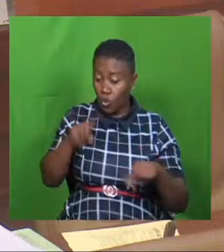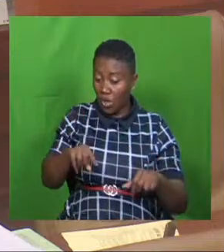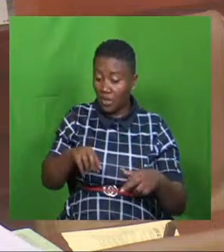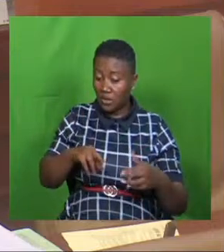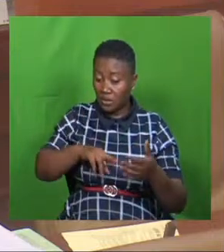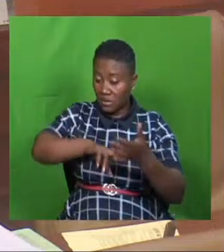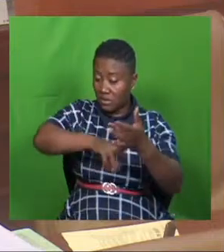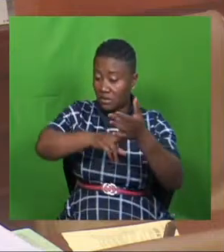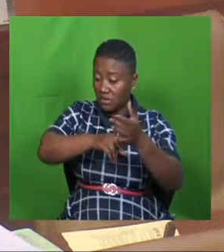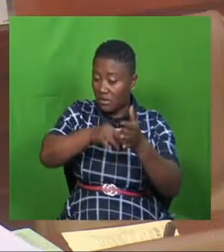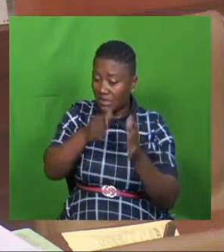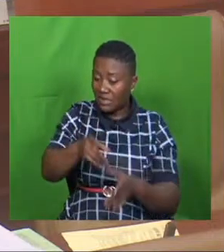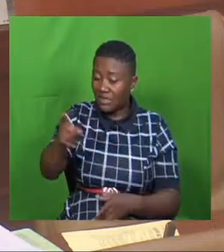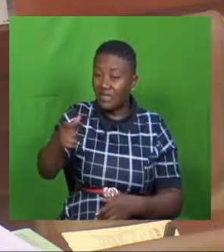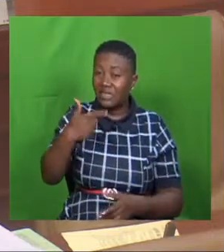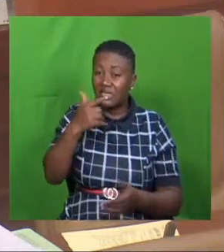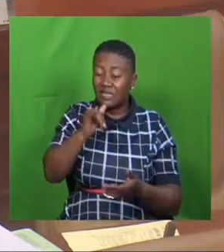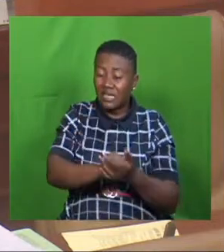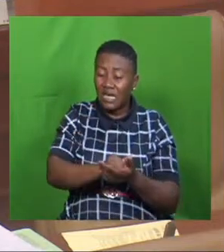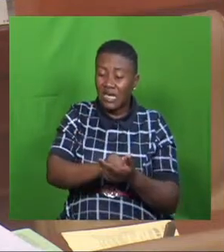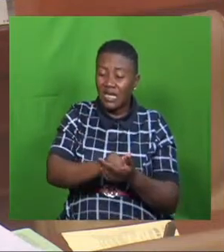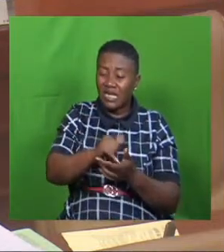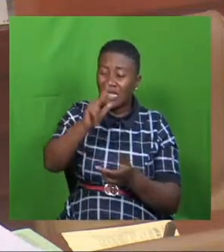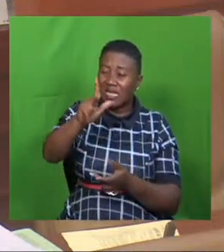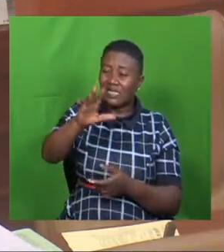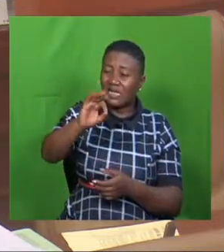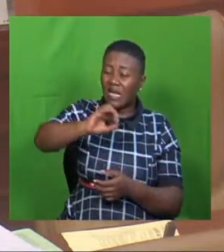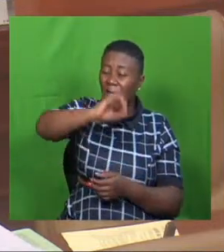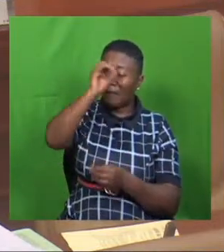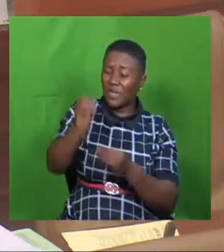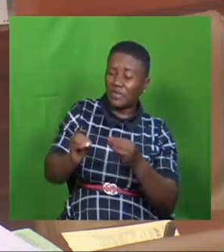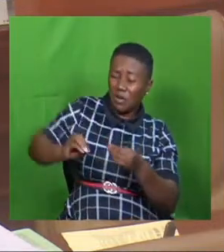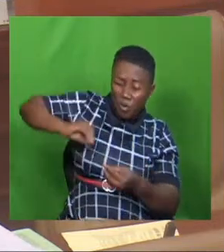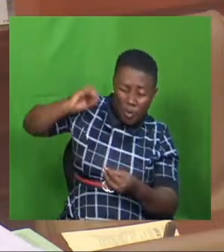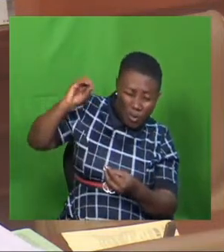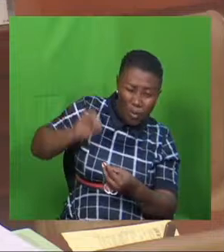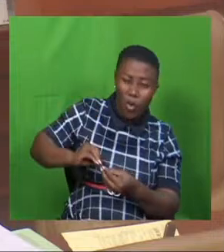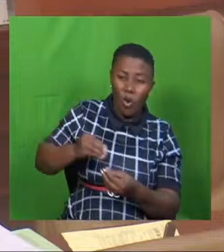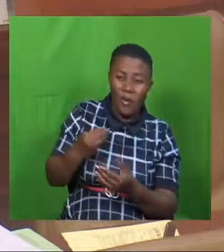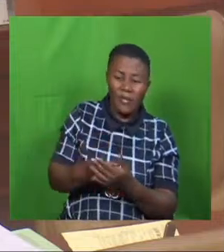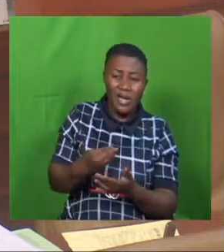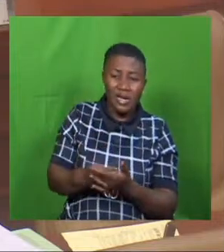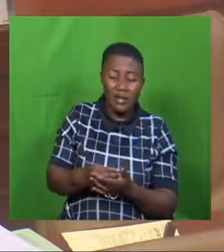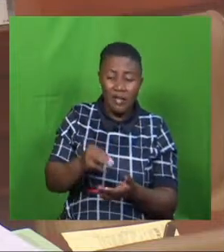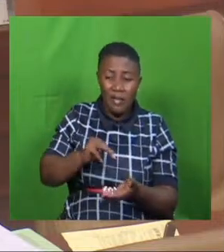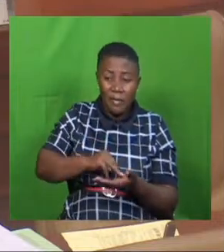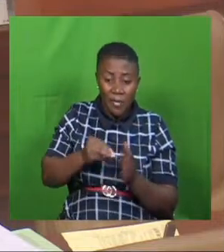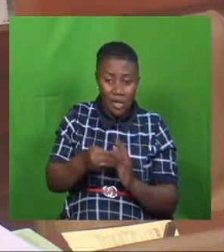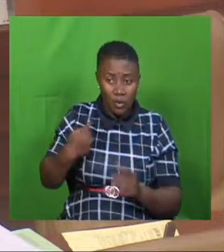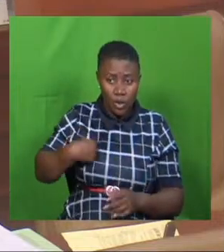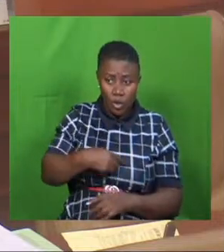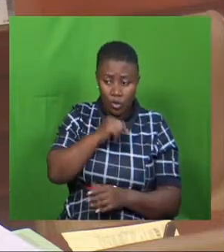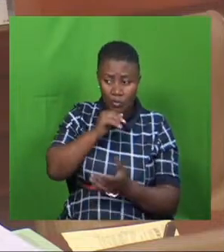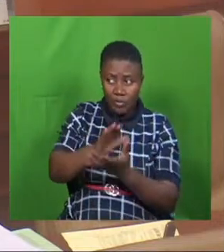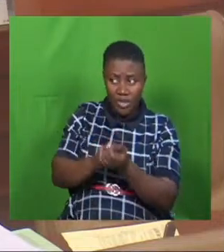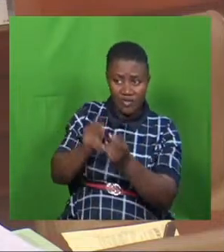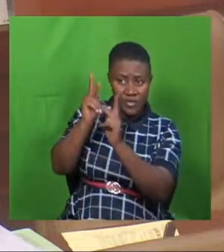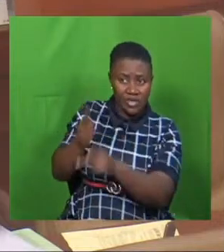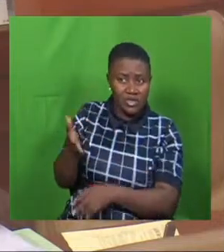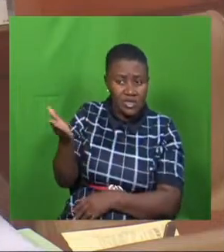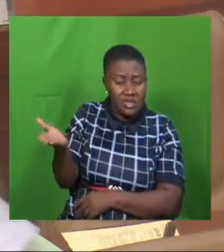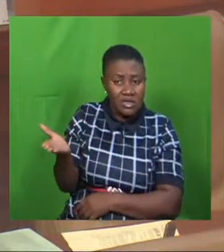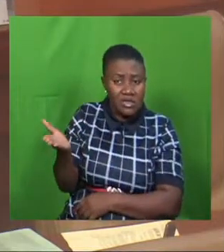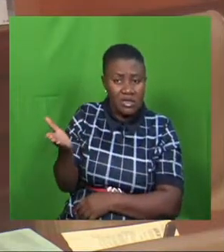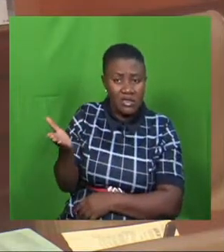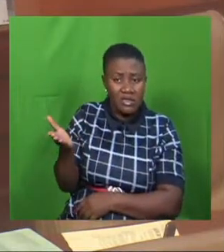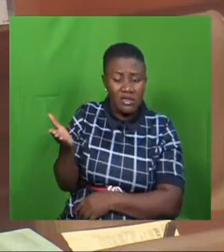is 39% overpriced, is it the case that the ministry does not believe that the engineers are right? Mr. Speaker, I am happy for